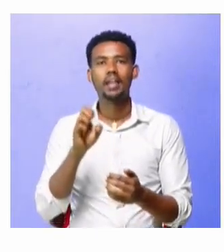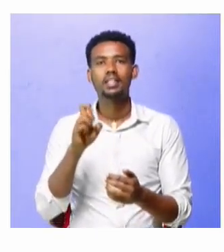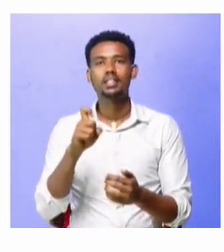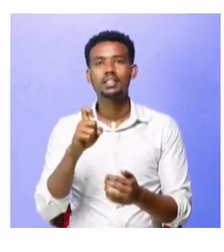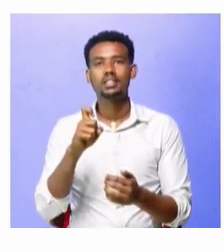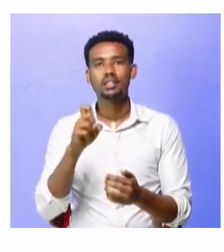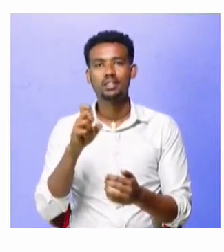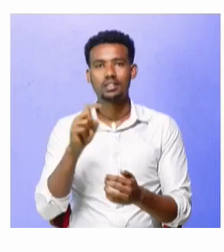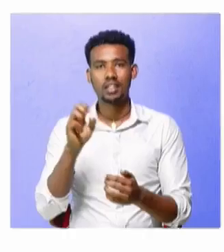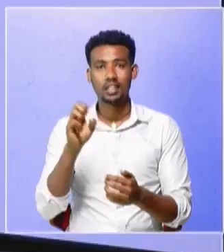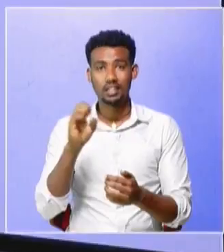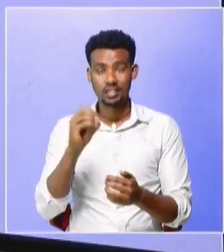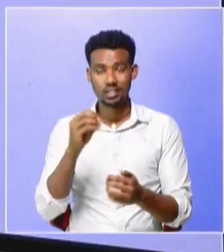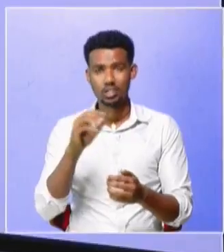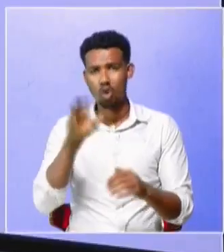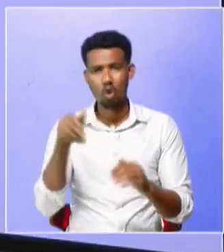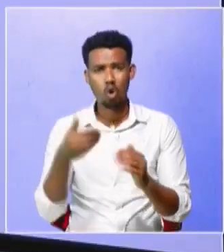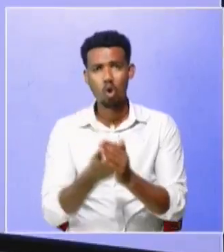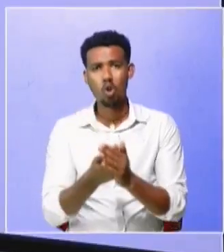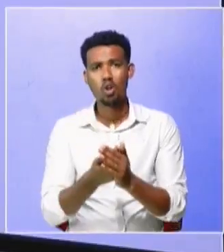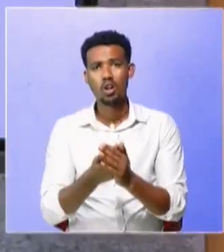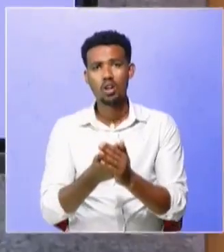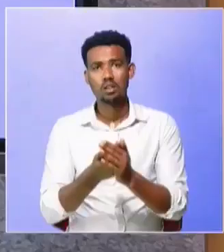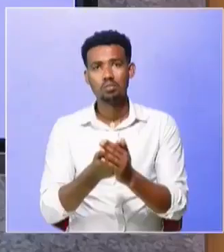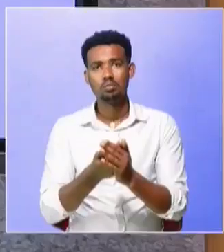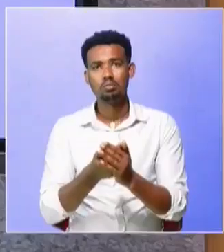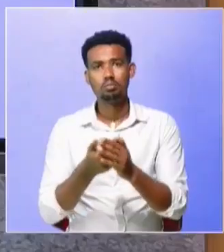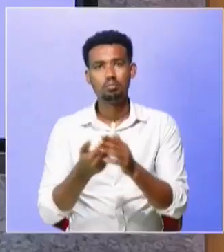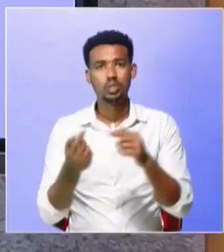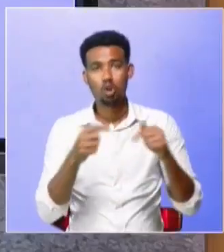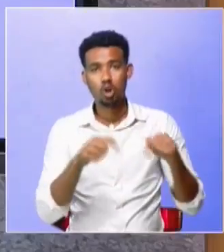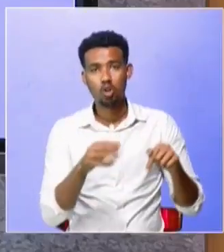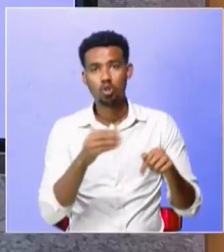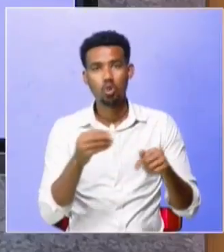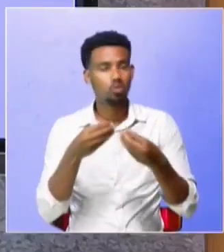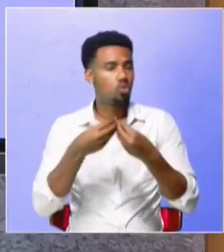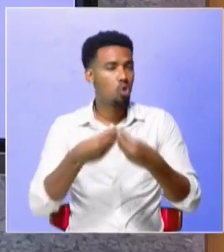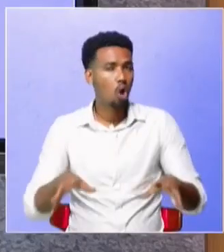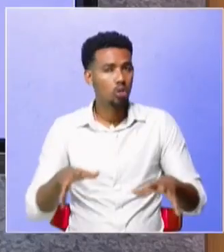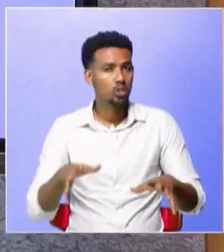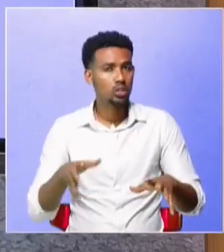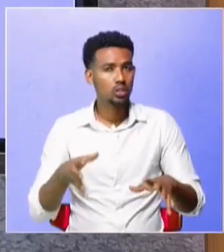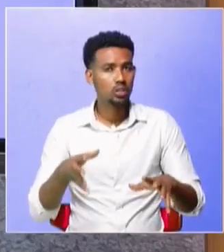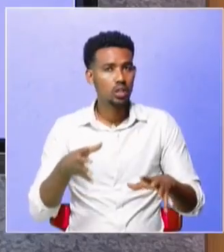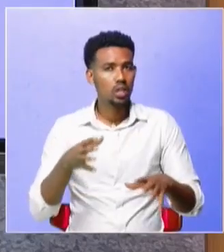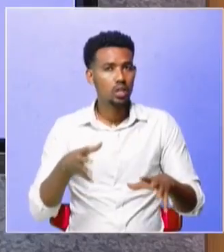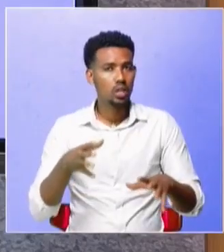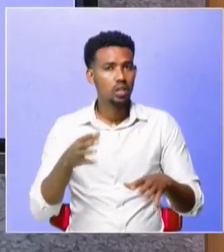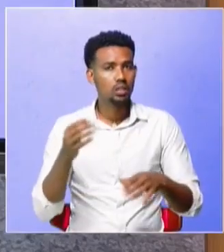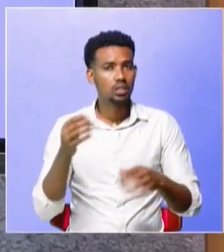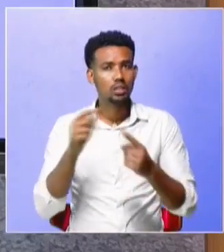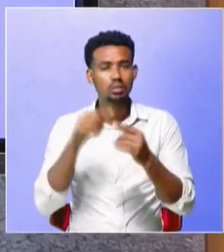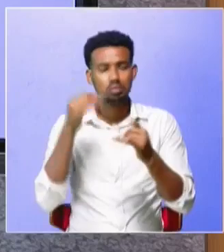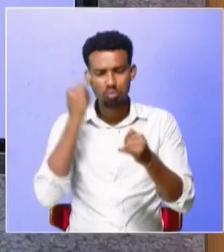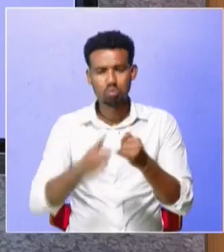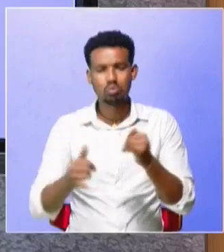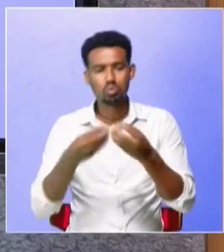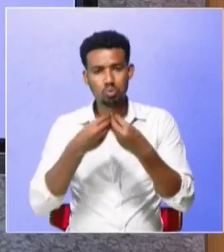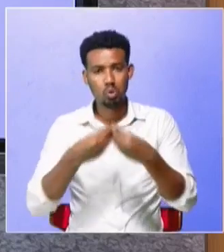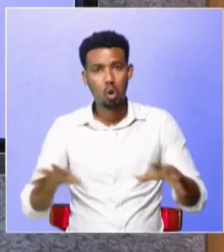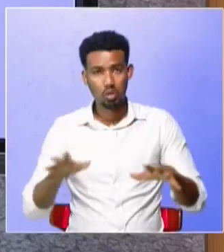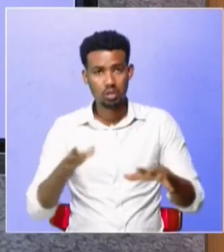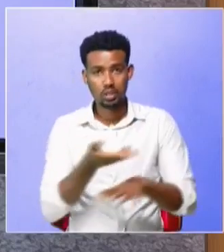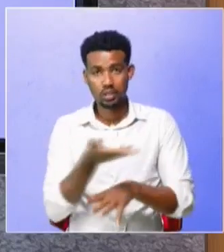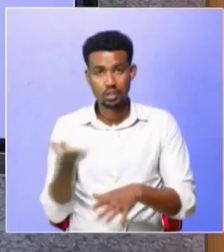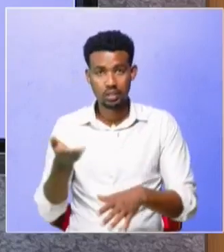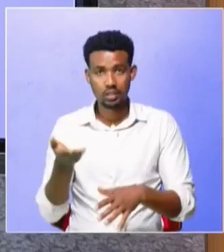Extinction means to almost be gone or lost forever. So this happens when